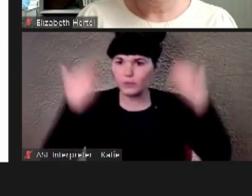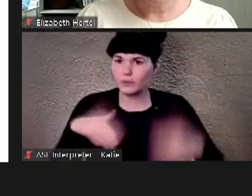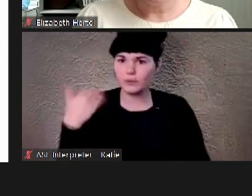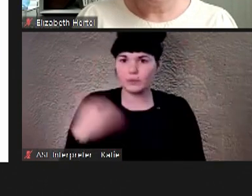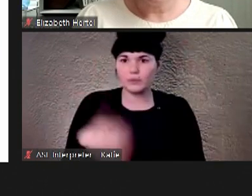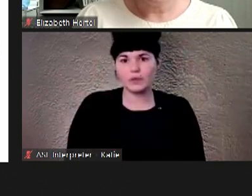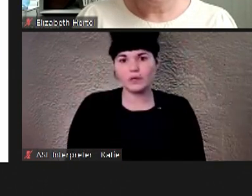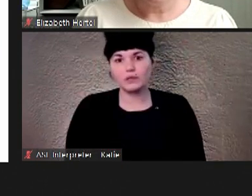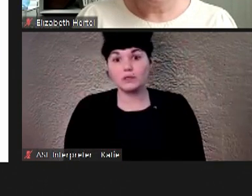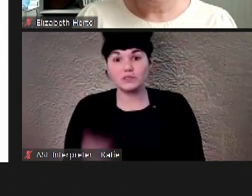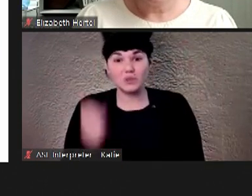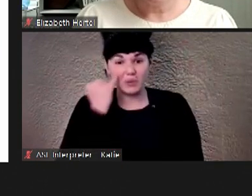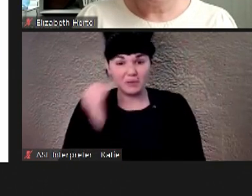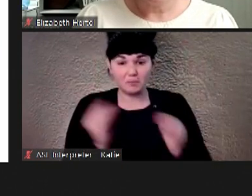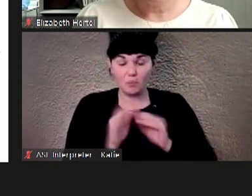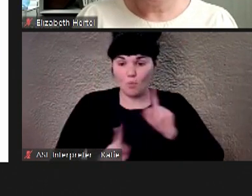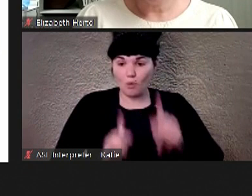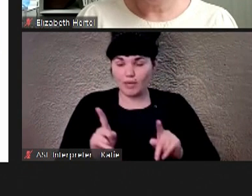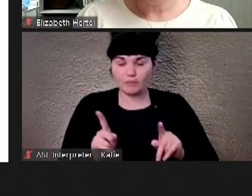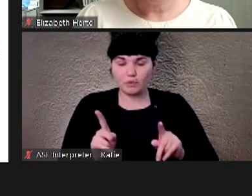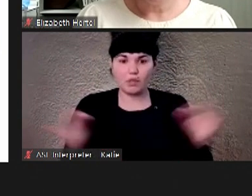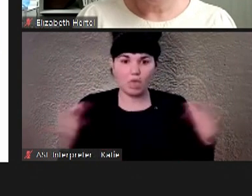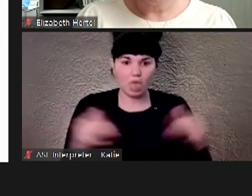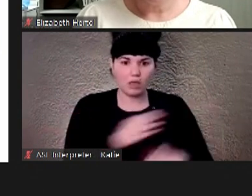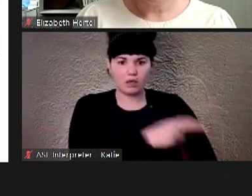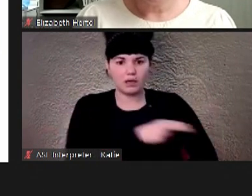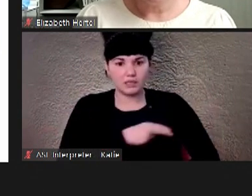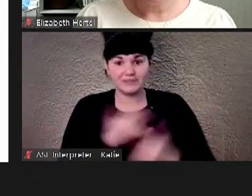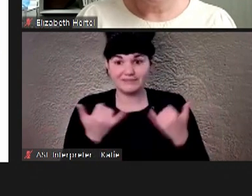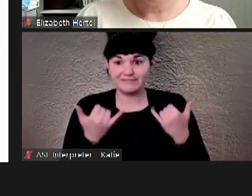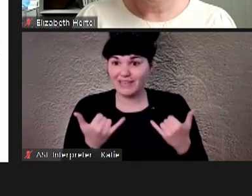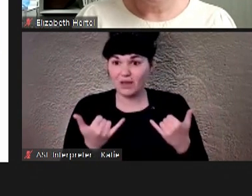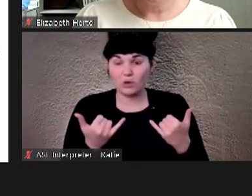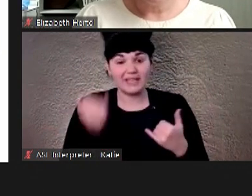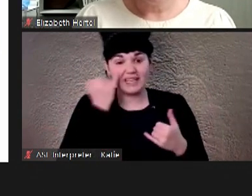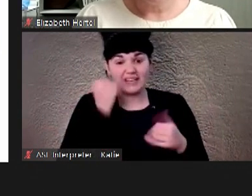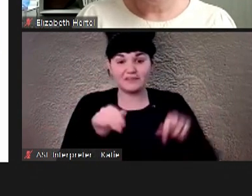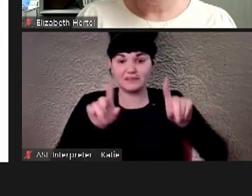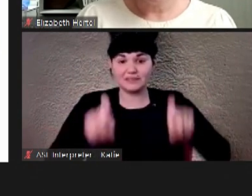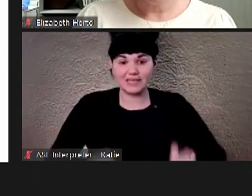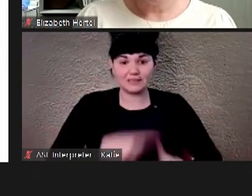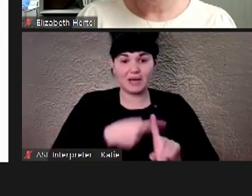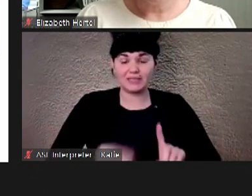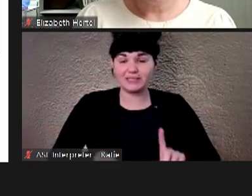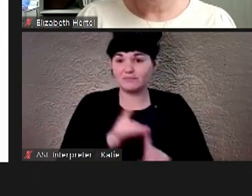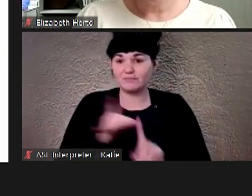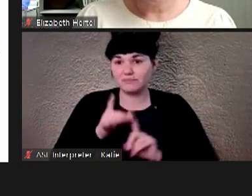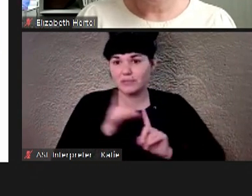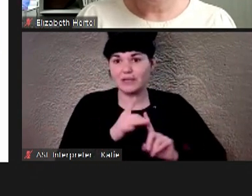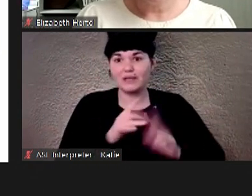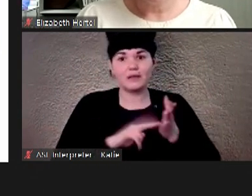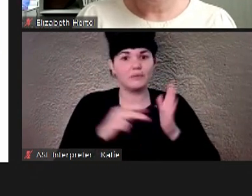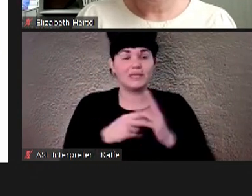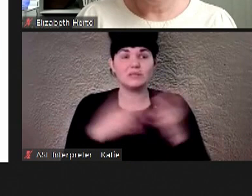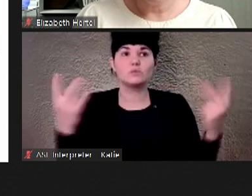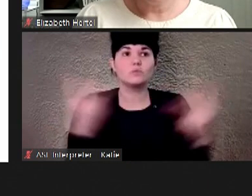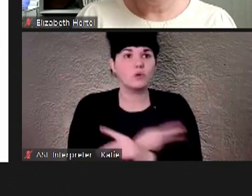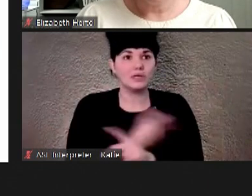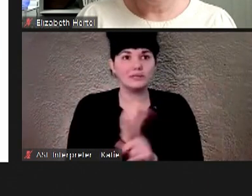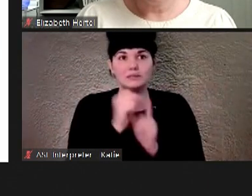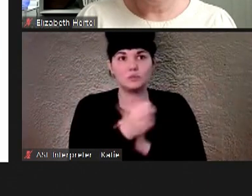a significant number of cases, adding more cases right now is going to result in further strain and further